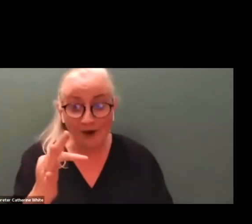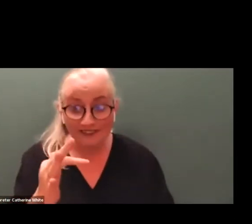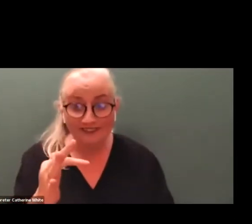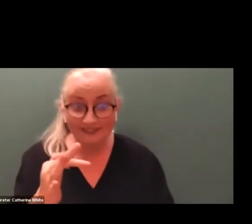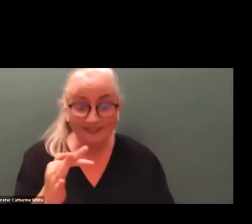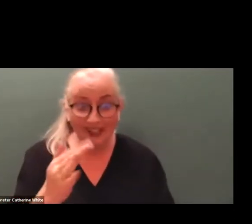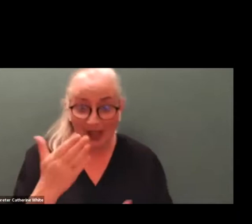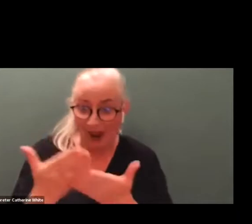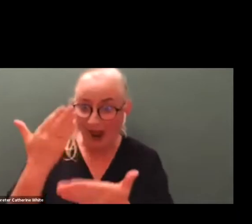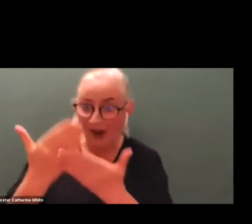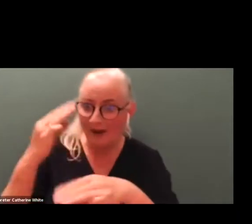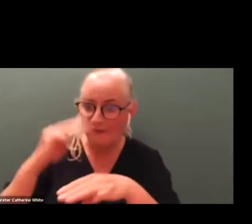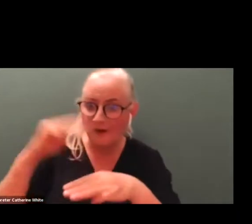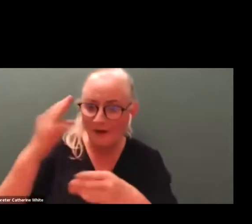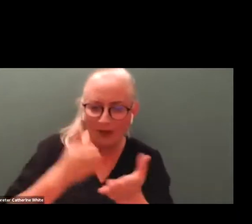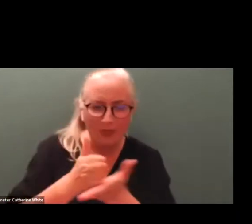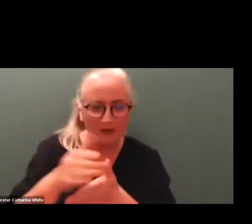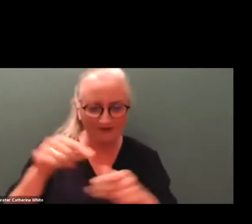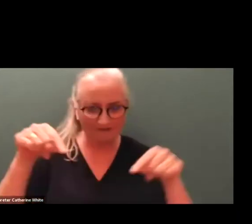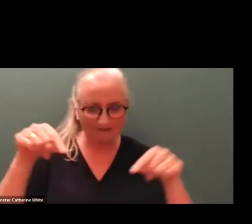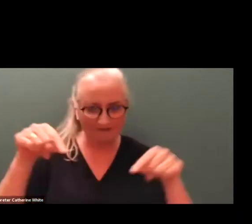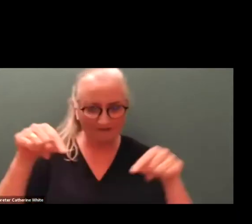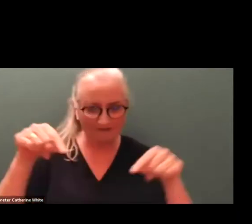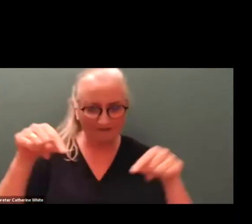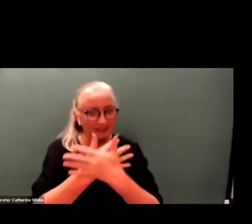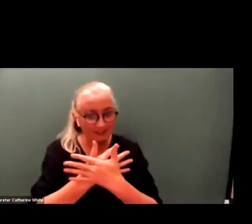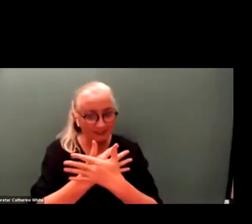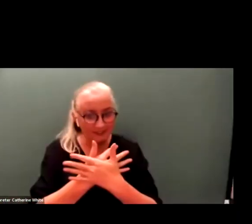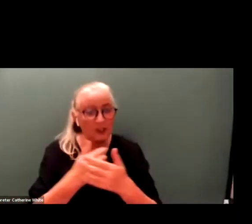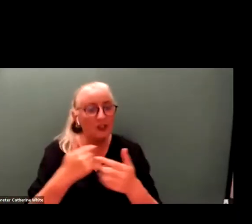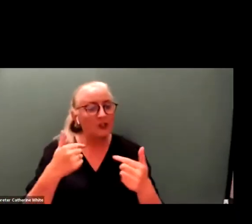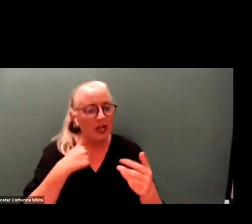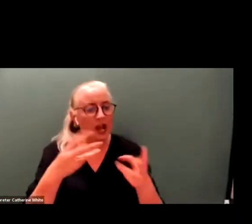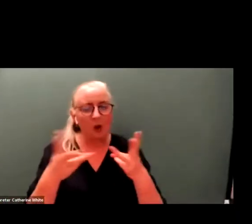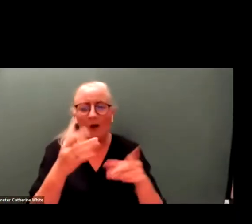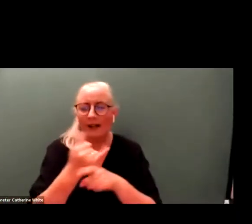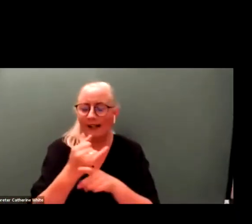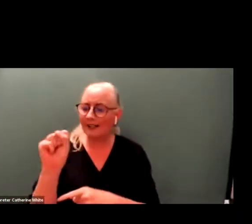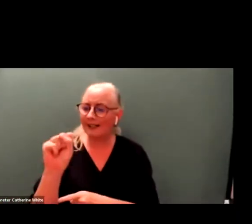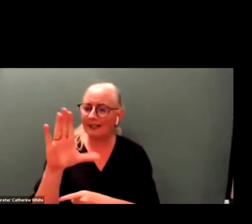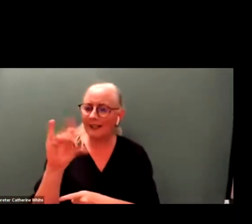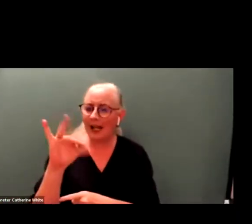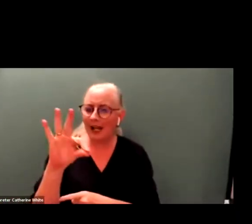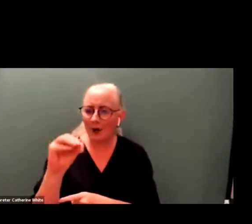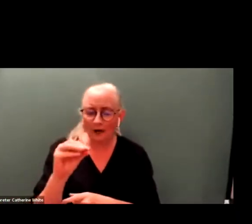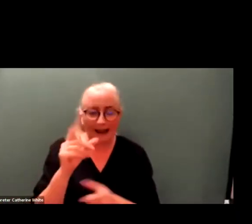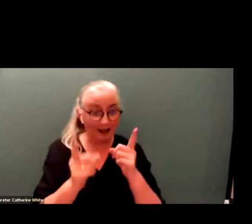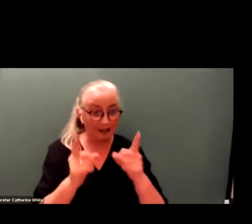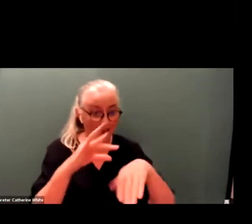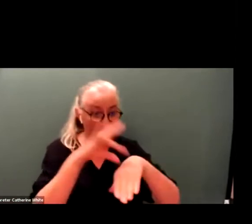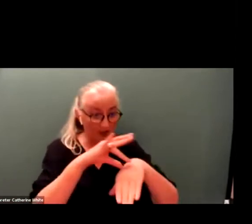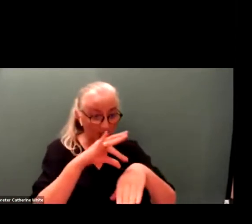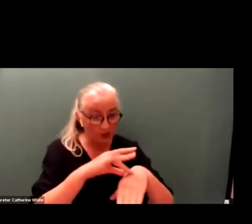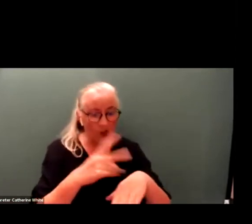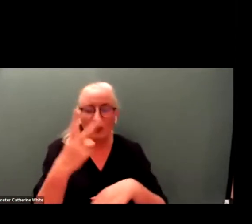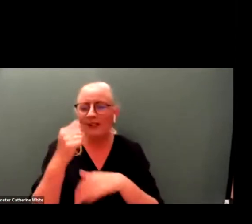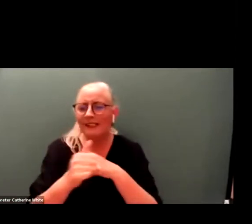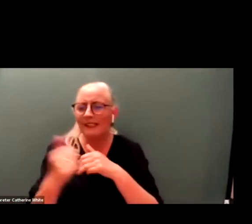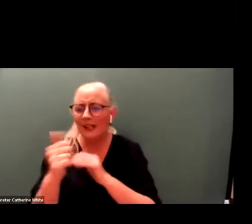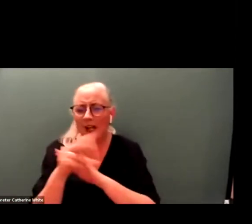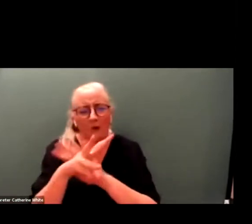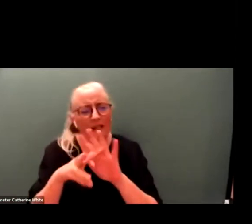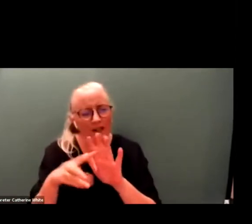more over the course of the evening. So I work in Sligo, both as a GP, and 2 days a week I work